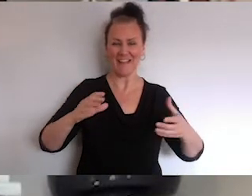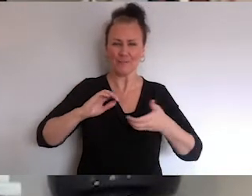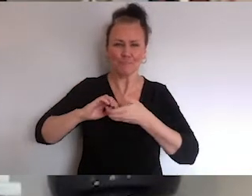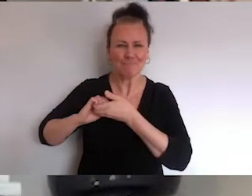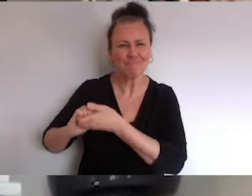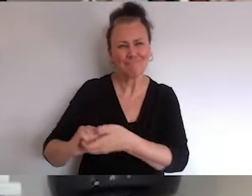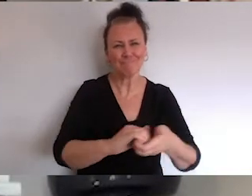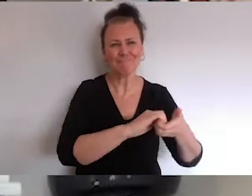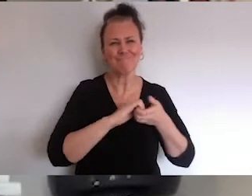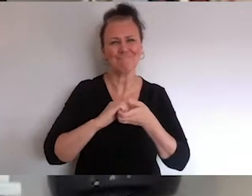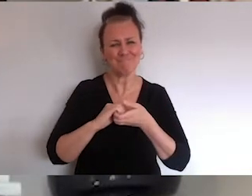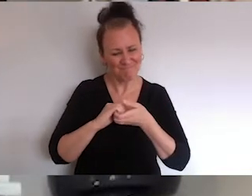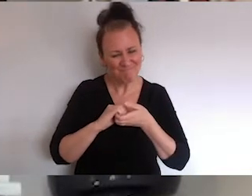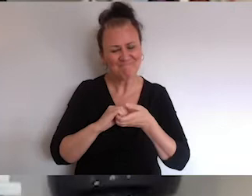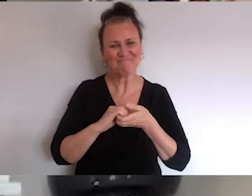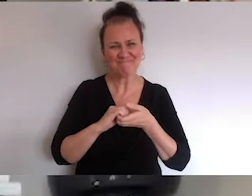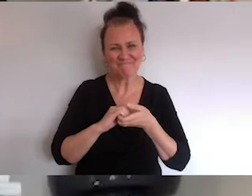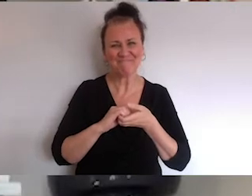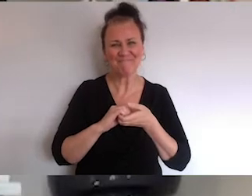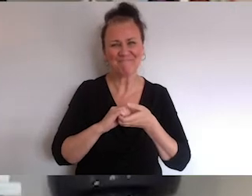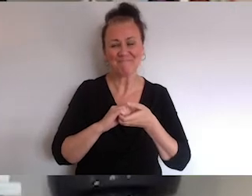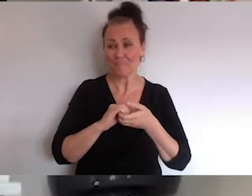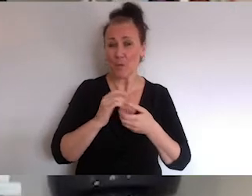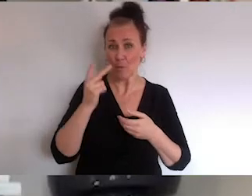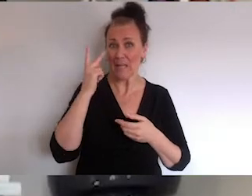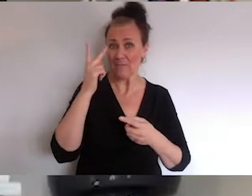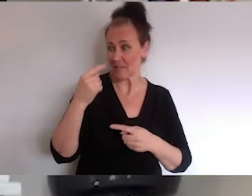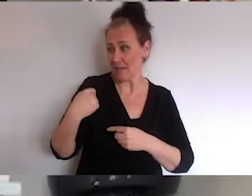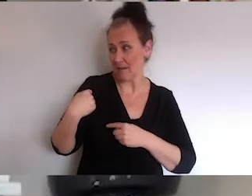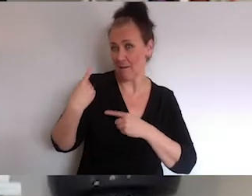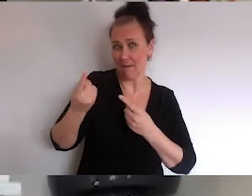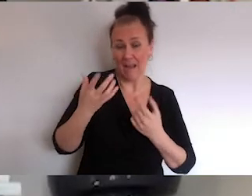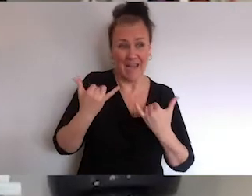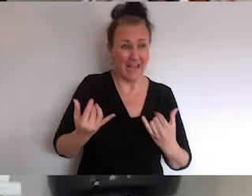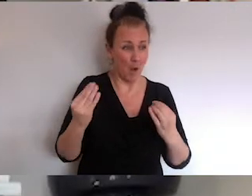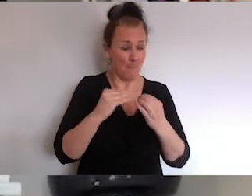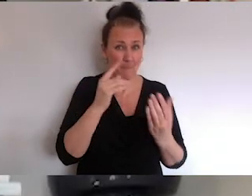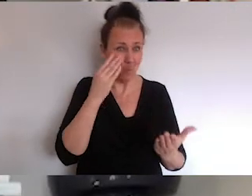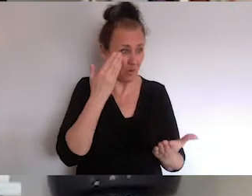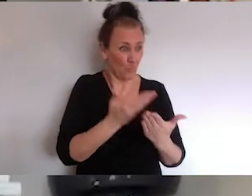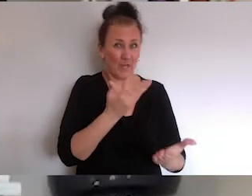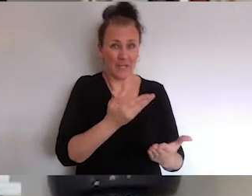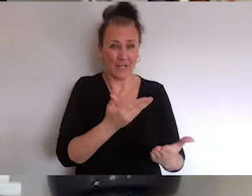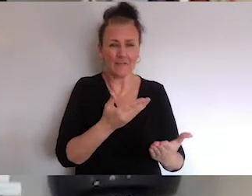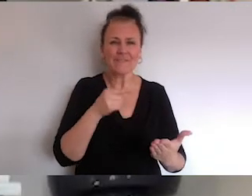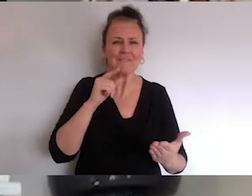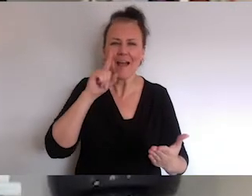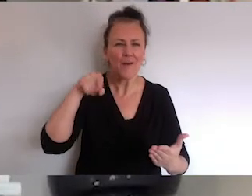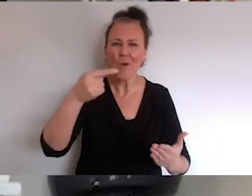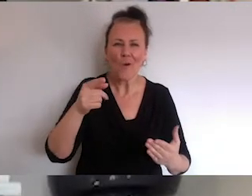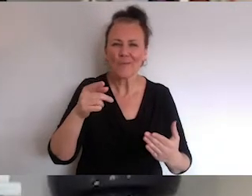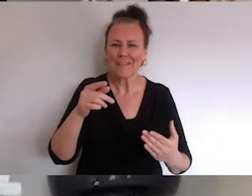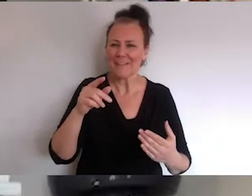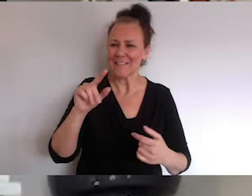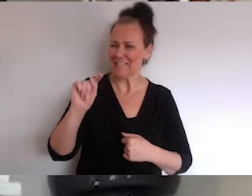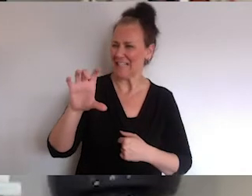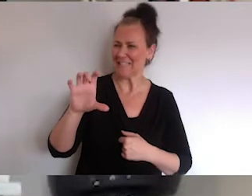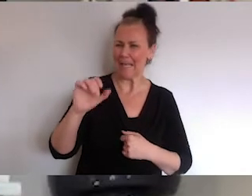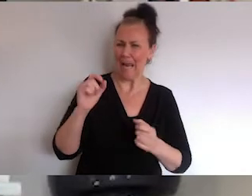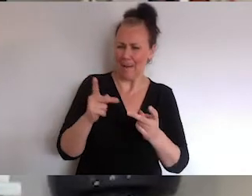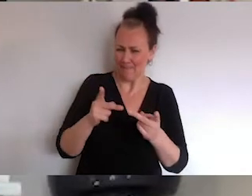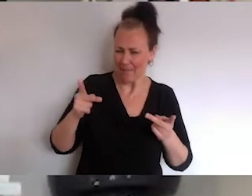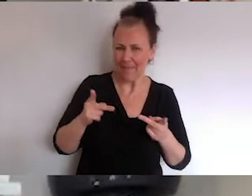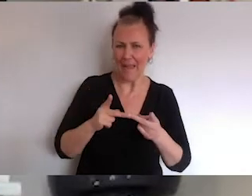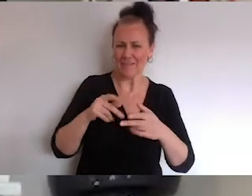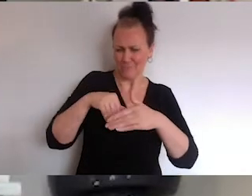purpose. We've seen, indeed we are seeing right now, that TC is much more than a physical space. We're a community